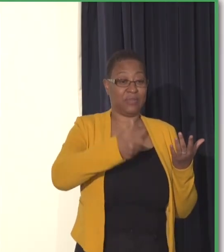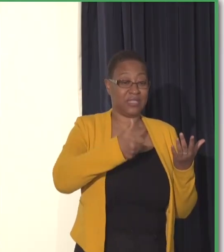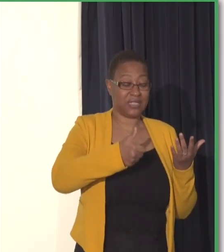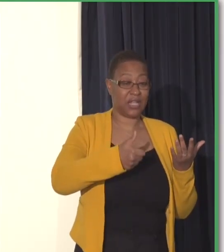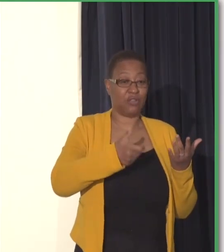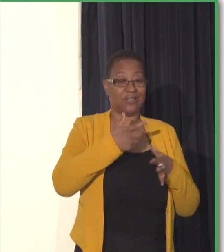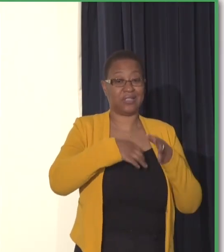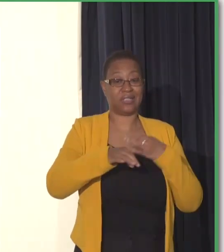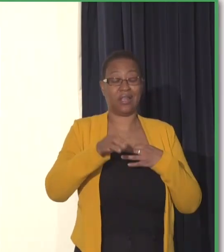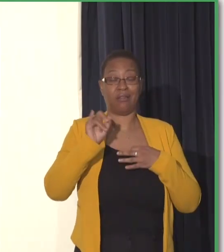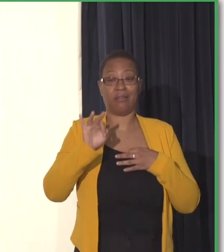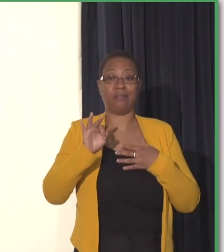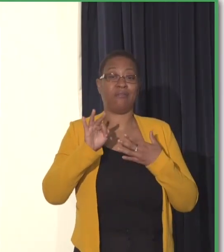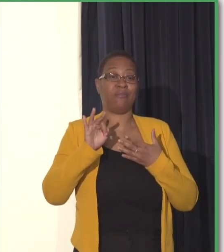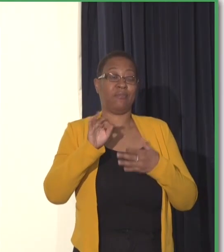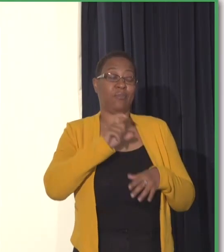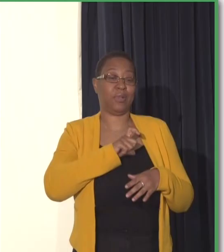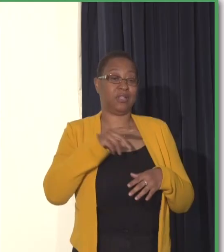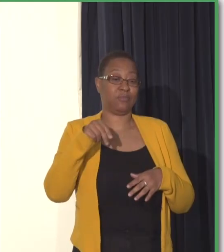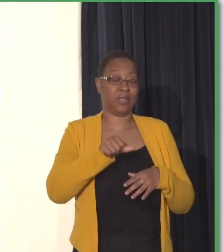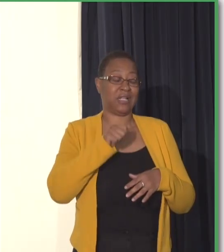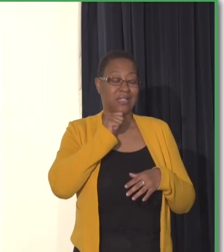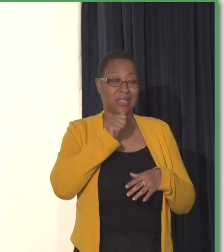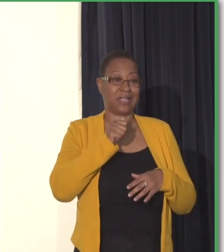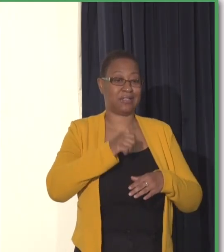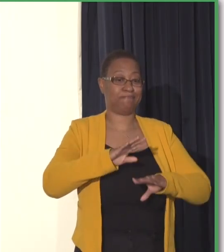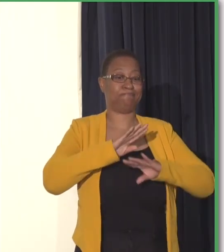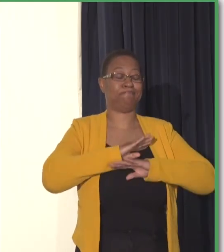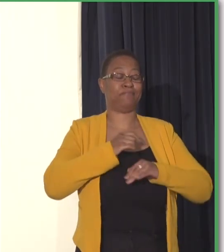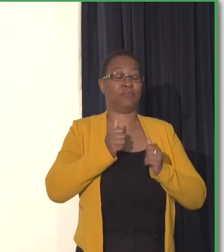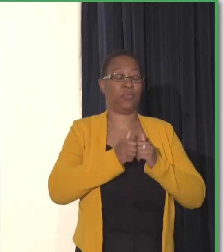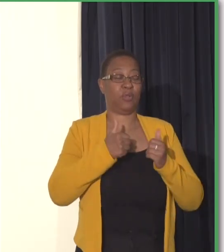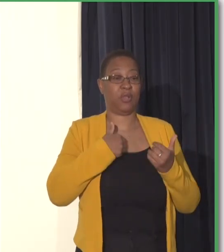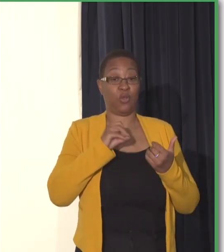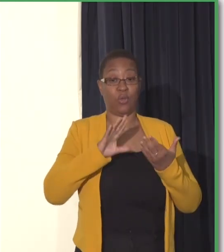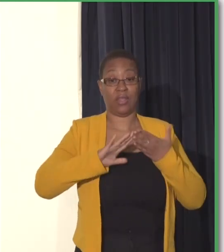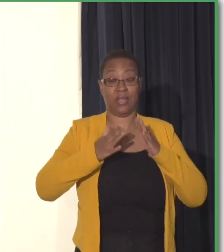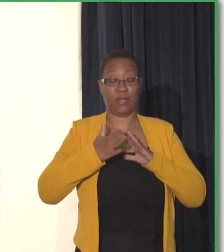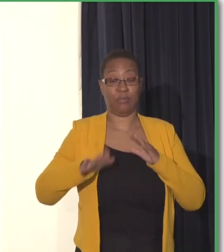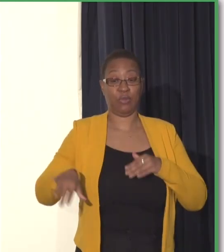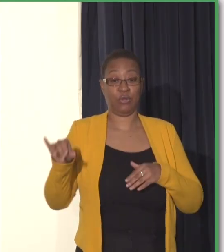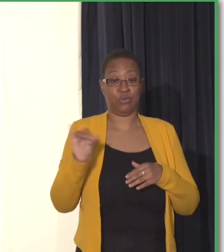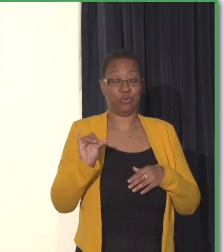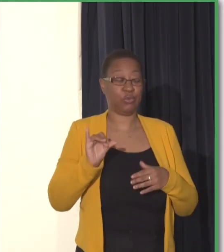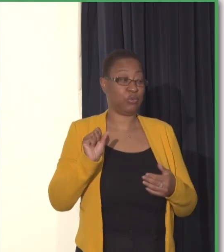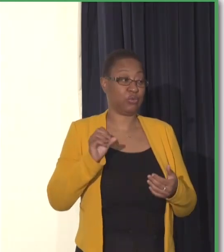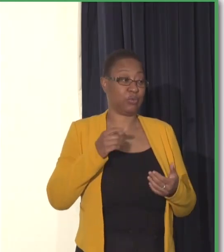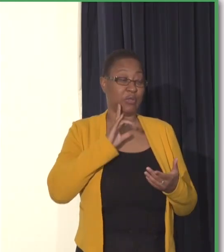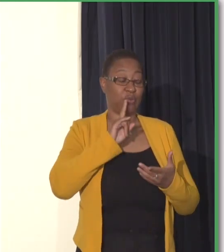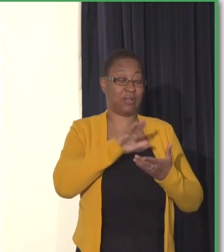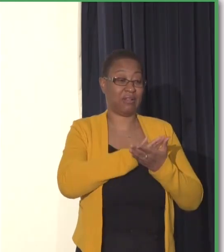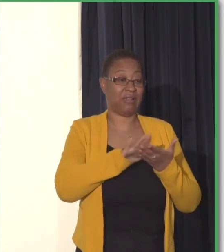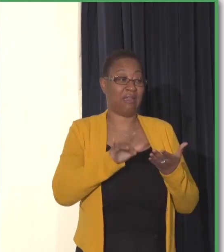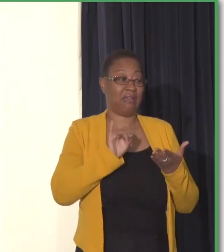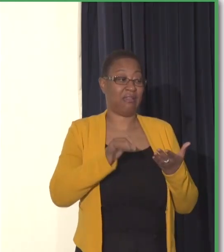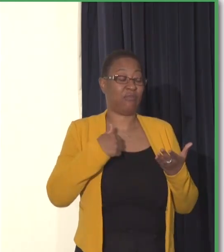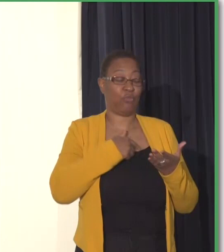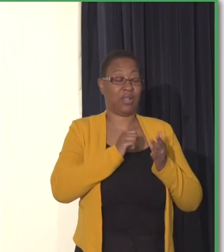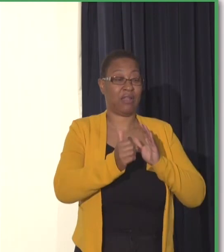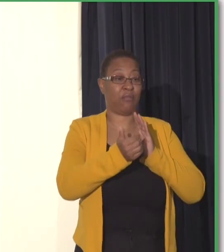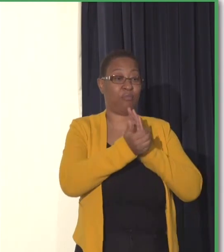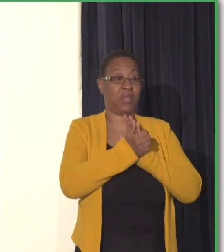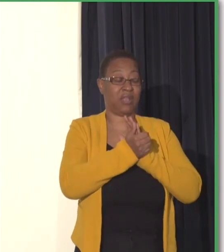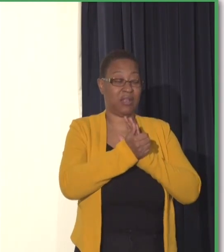you know, it just doesn't settle well with me or the community. You know, and so it would be nice if we can